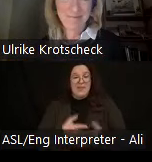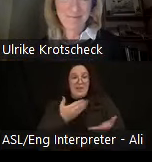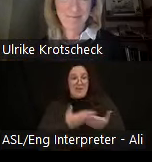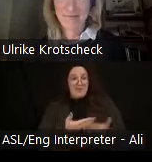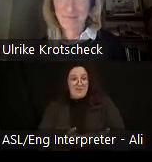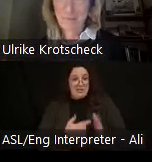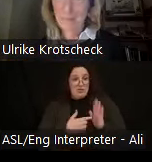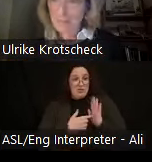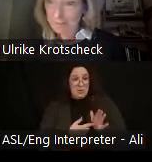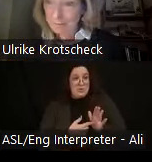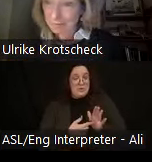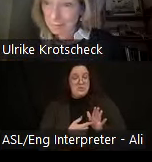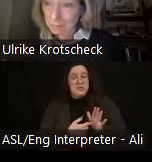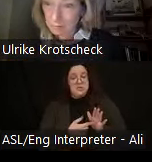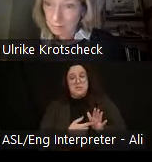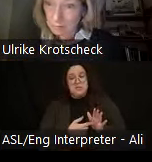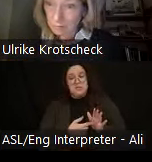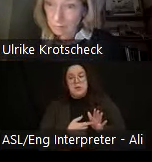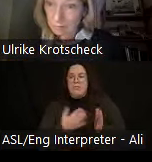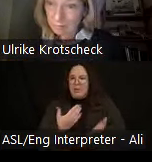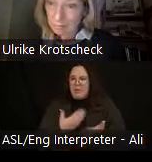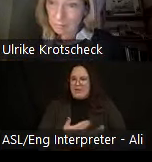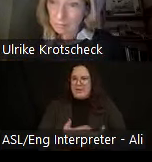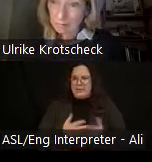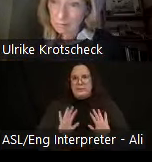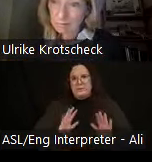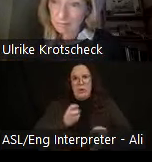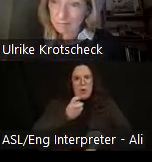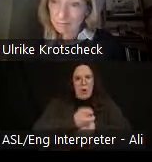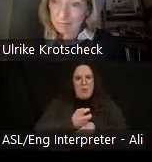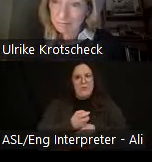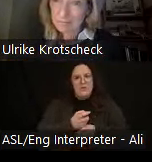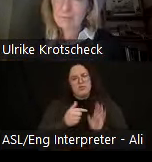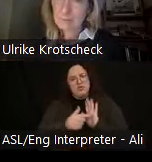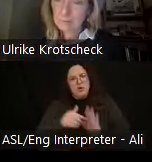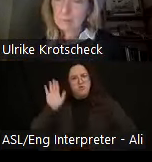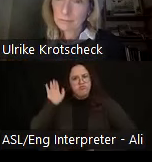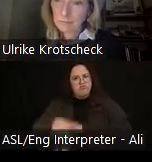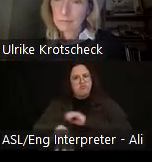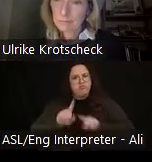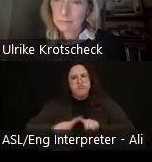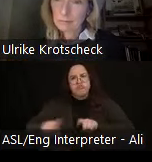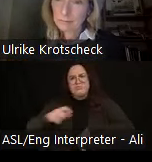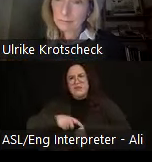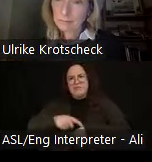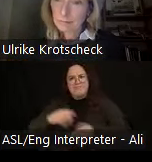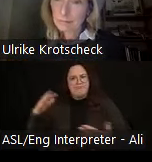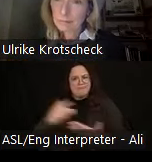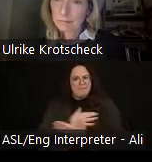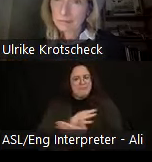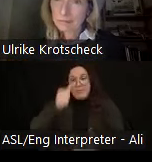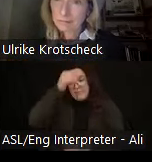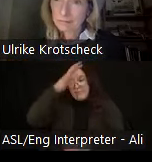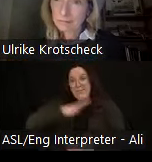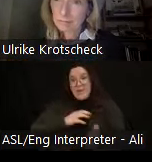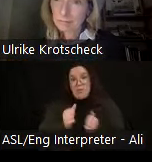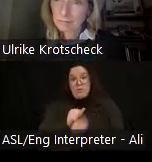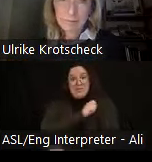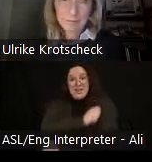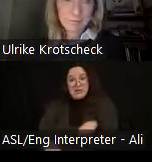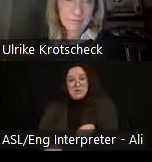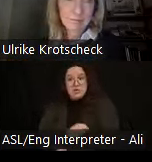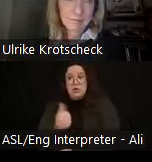is sparse, but over different periods. So the example I showed of the man with tattoo, which another